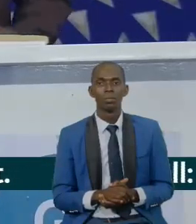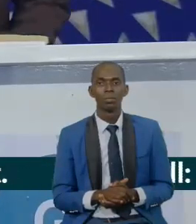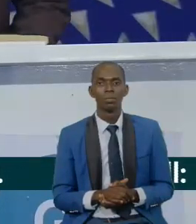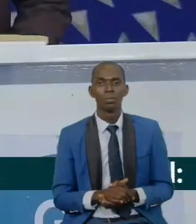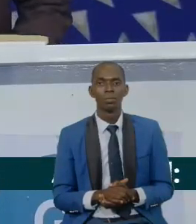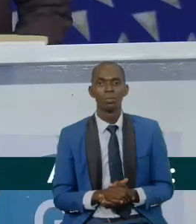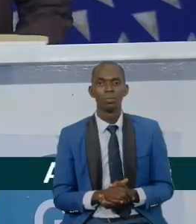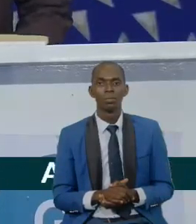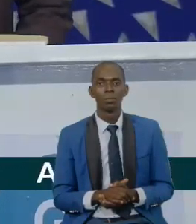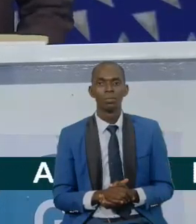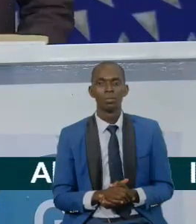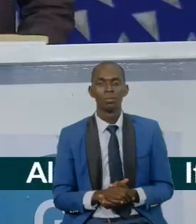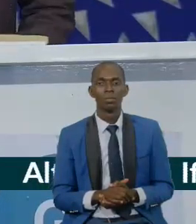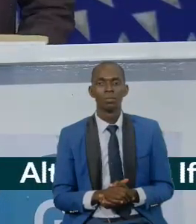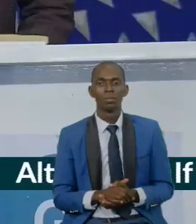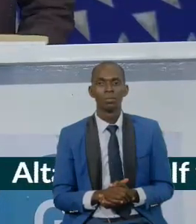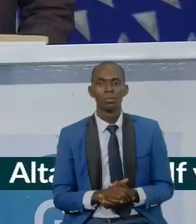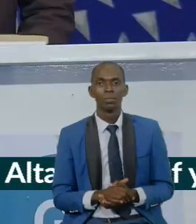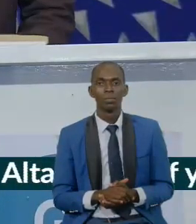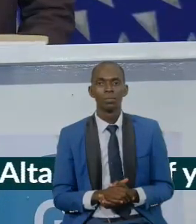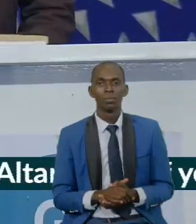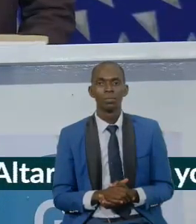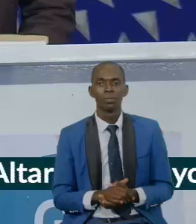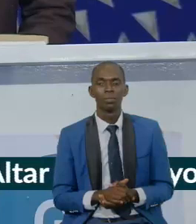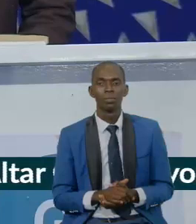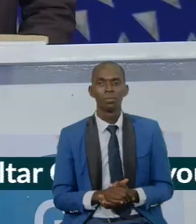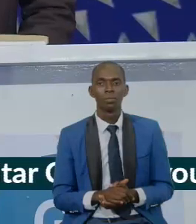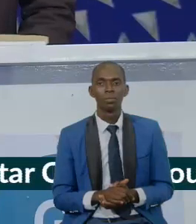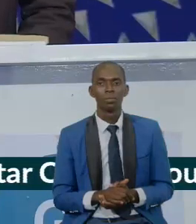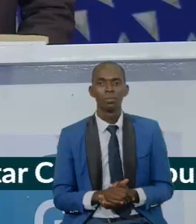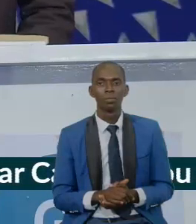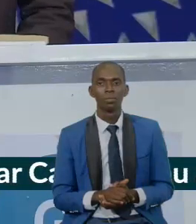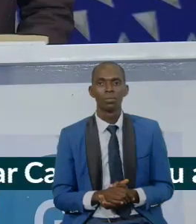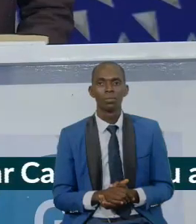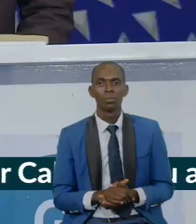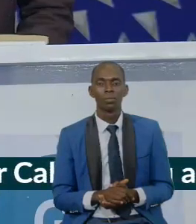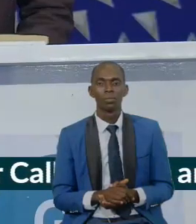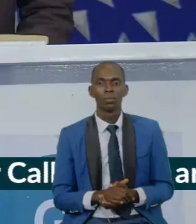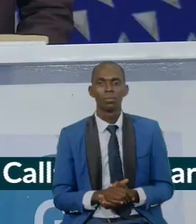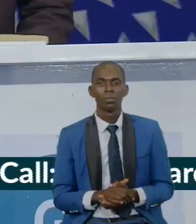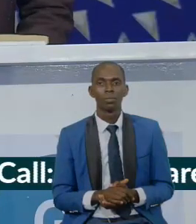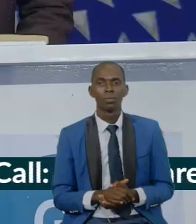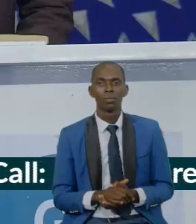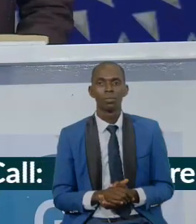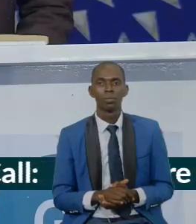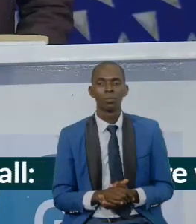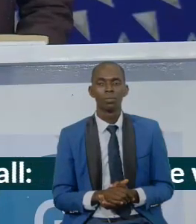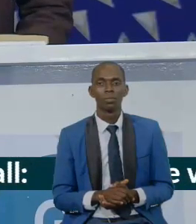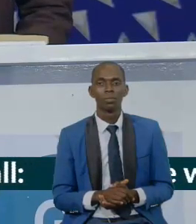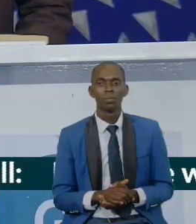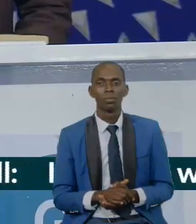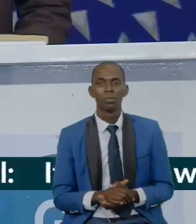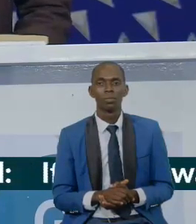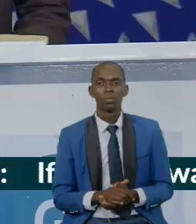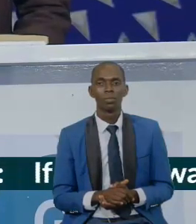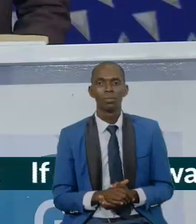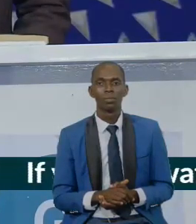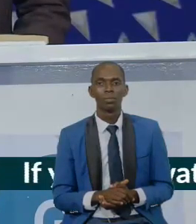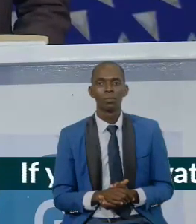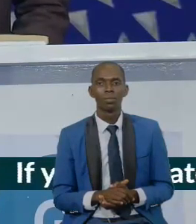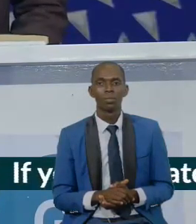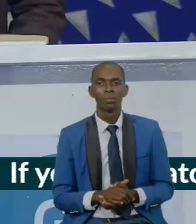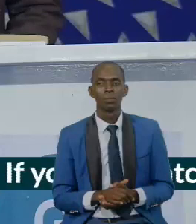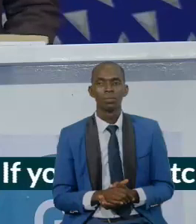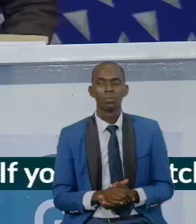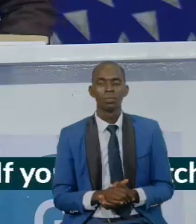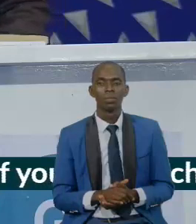que vous allez suivre pour pouvoir nous envoyer votre nom et votre coordonnée complète.